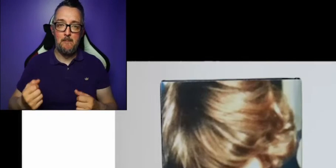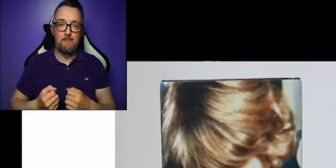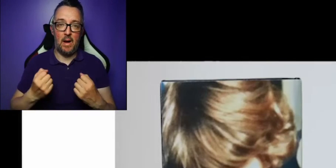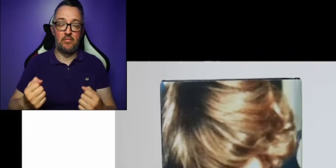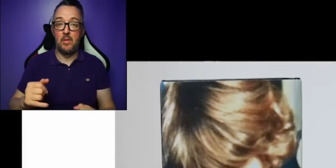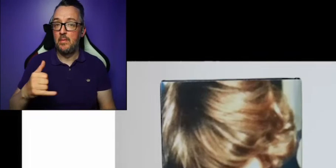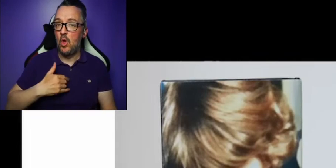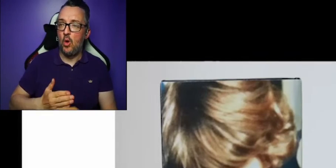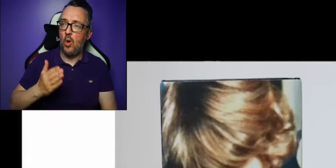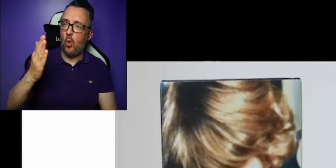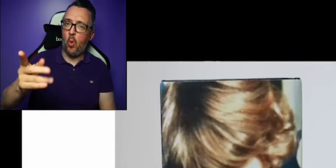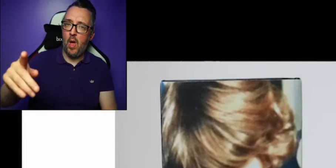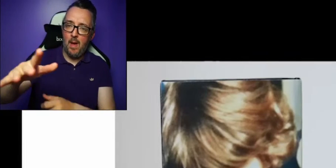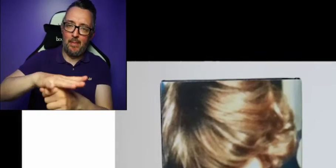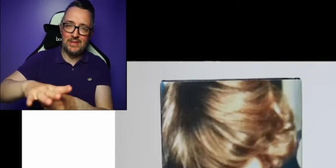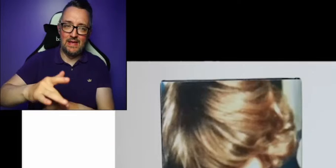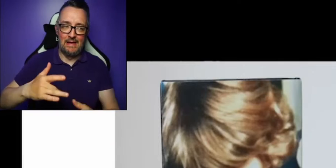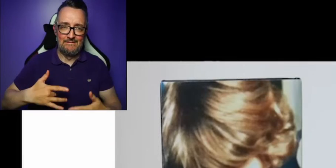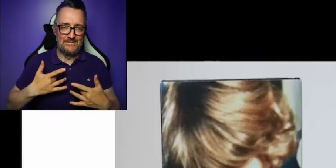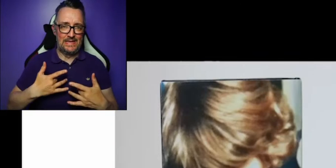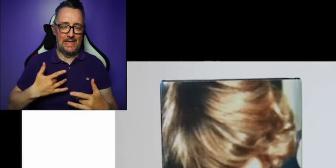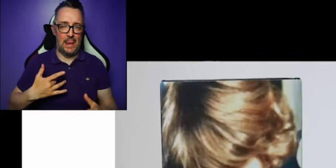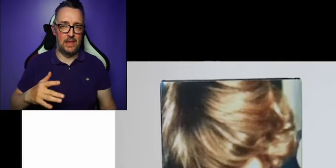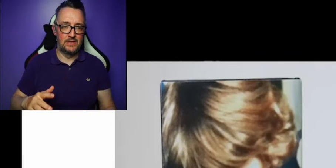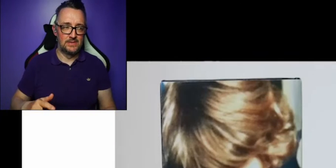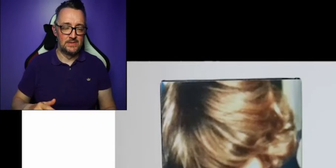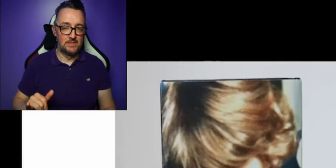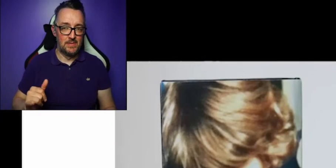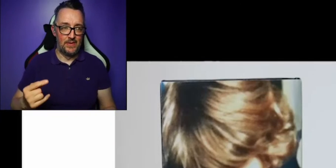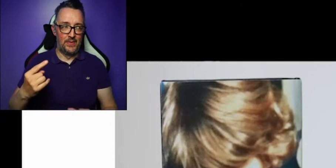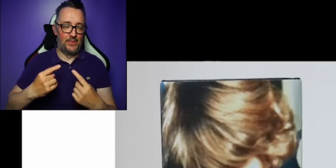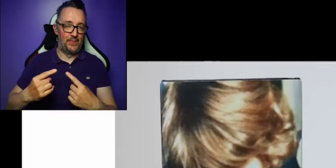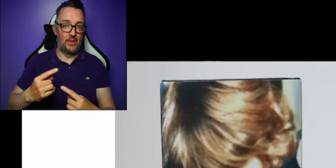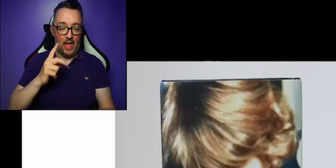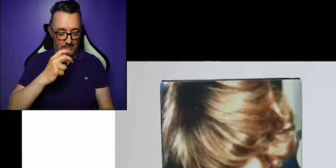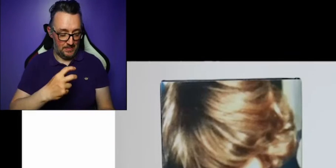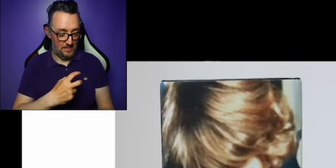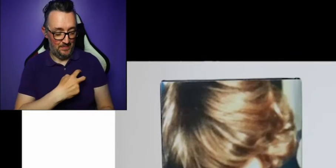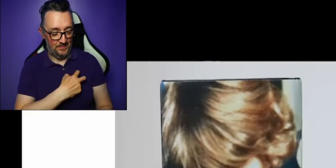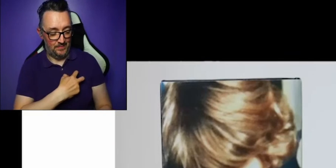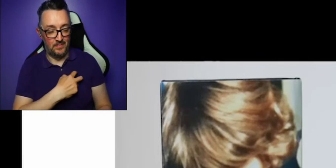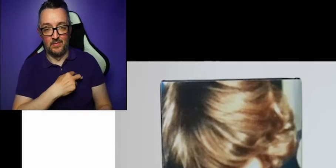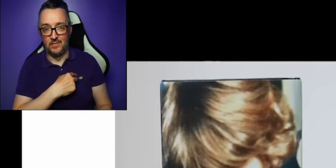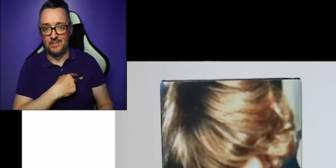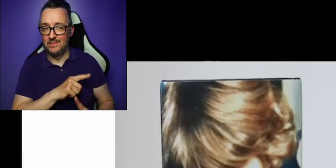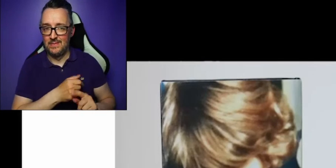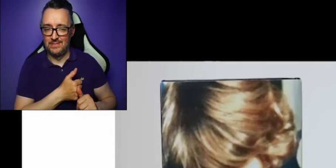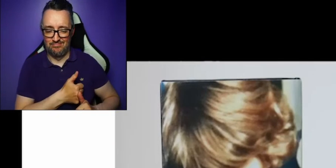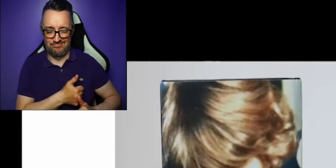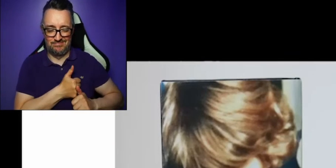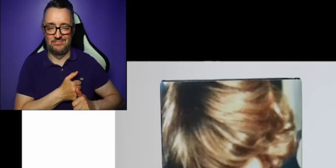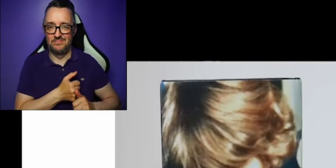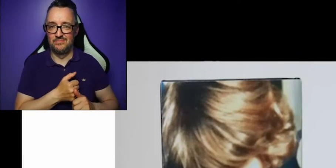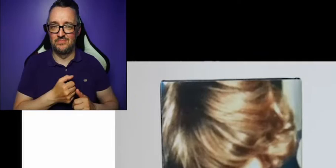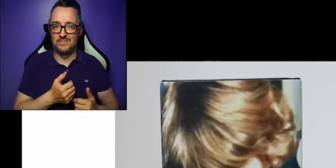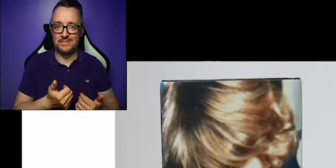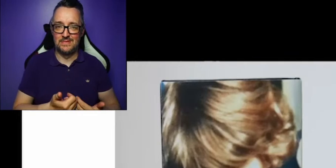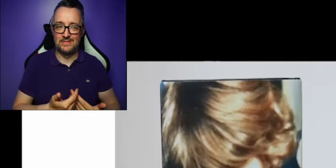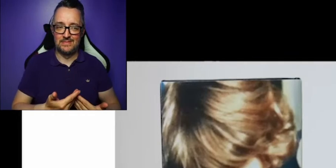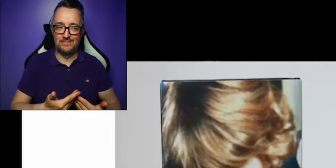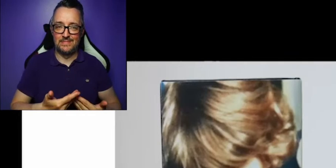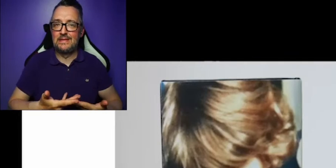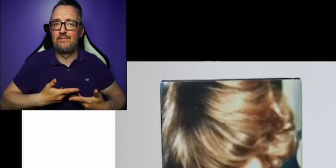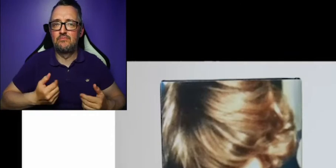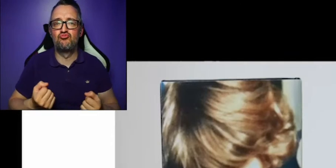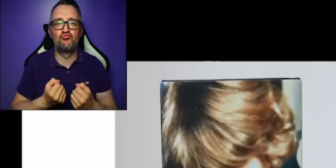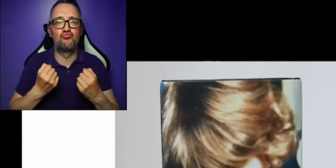going somewhere where I feel a bit kind of intimidated, I might think of putting it on to strengthen my sense of